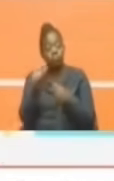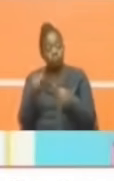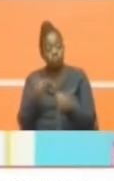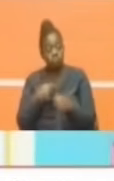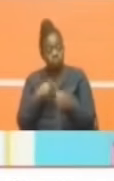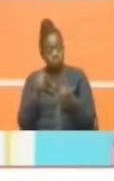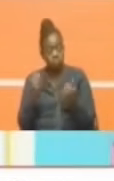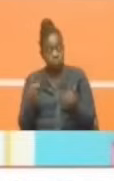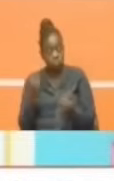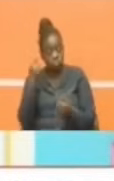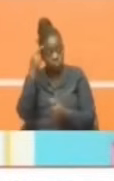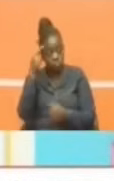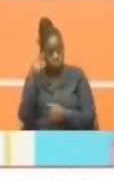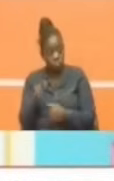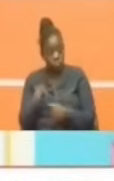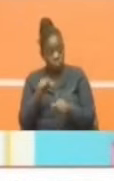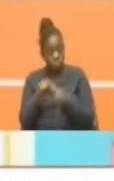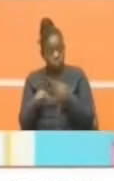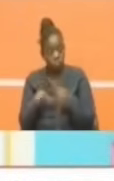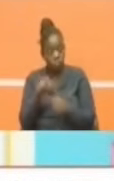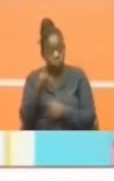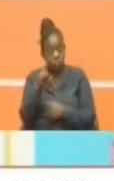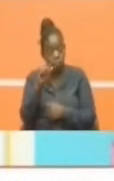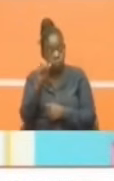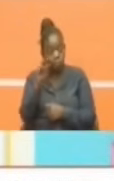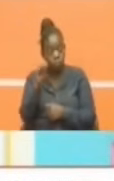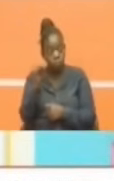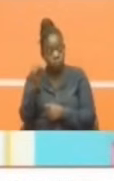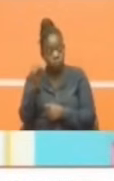to be for you about Raphael.